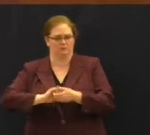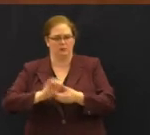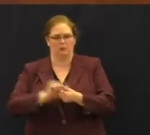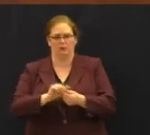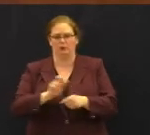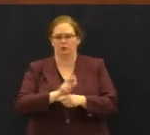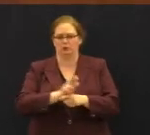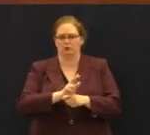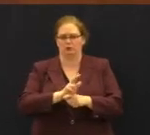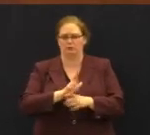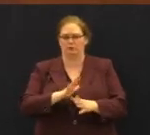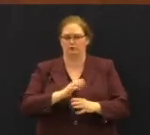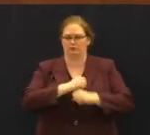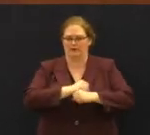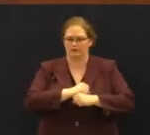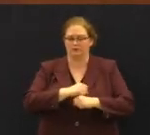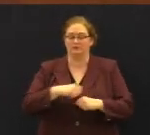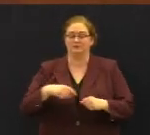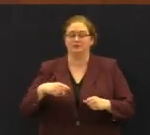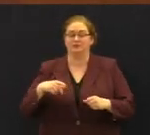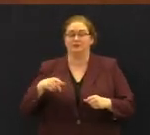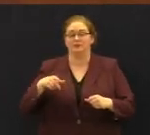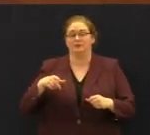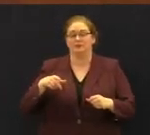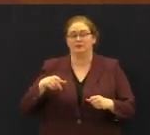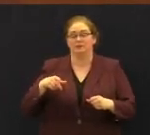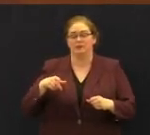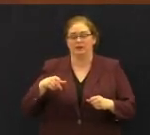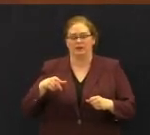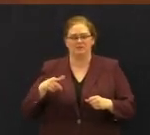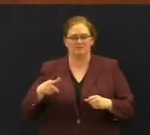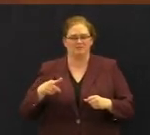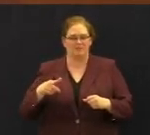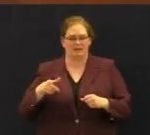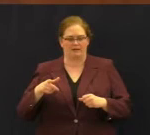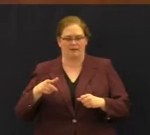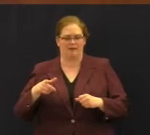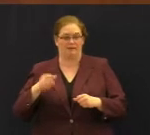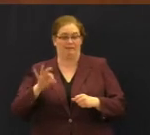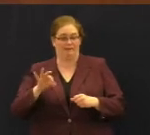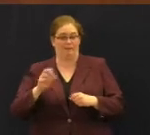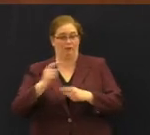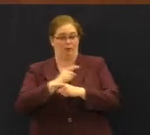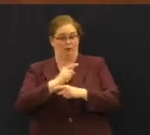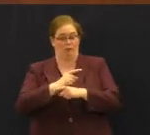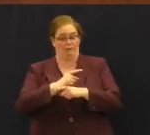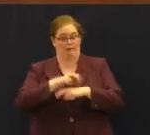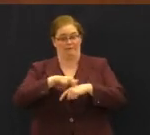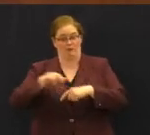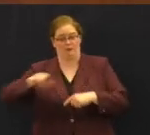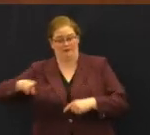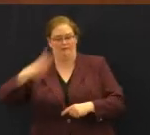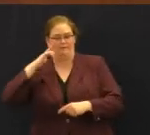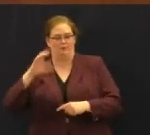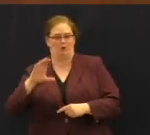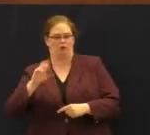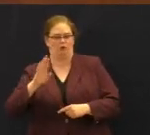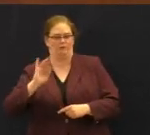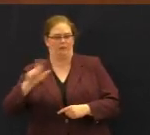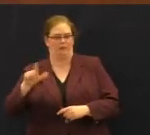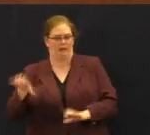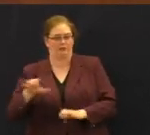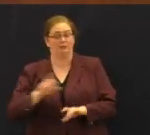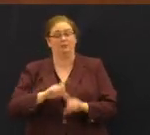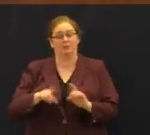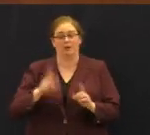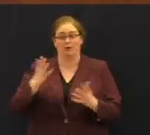protection in instances where there may be an appropriate referral for criminal action. But in the meantime, we do want the